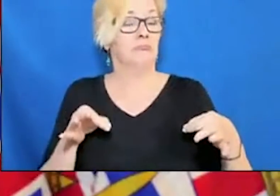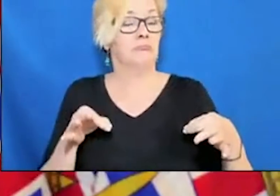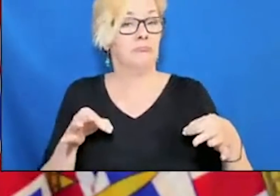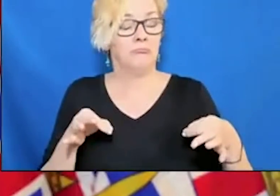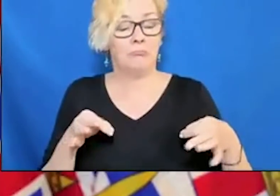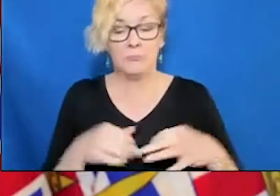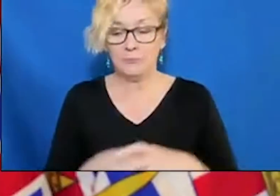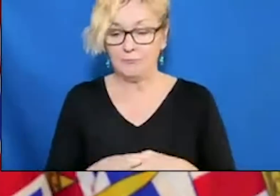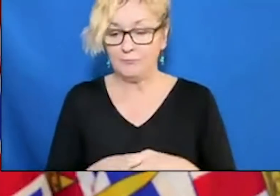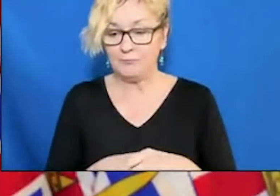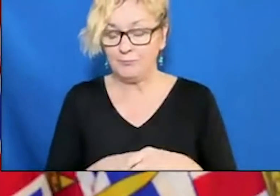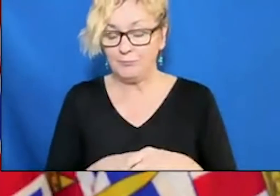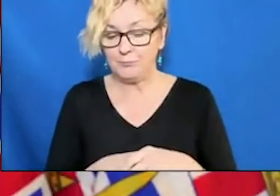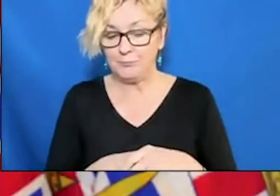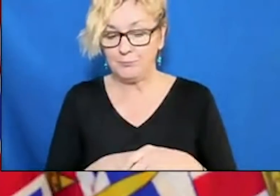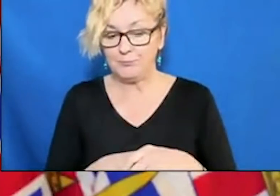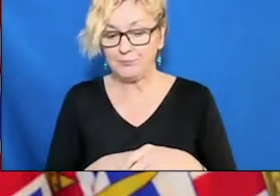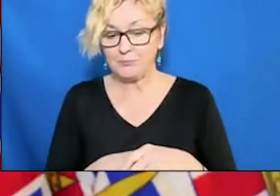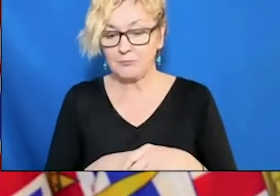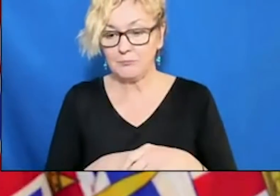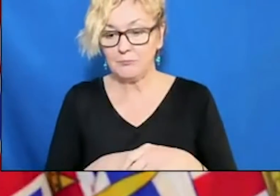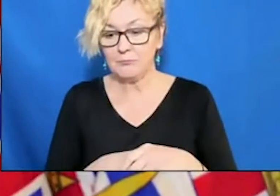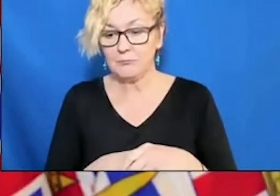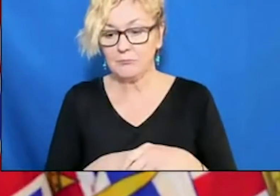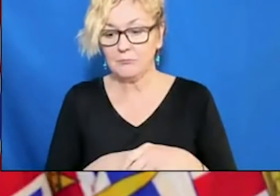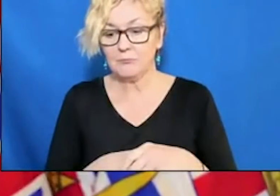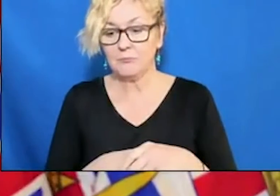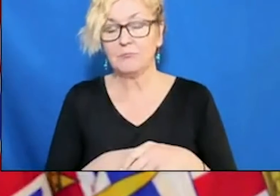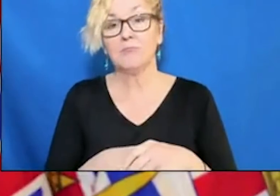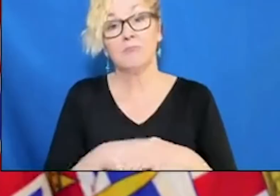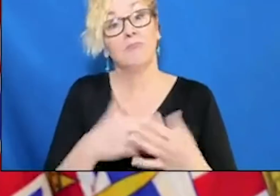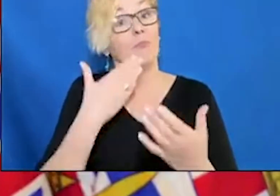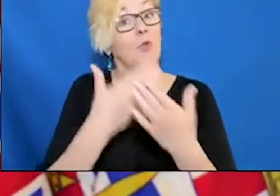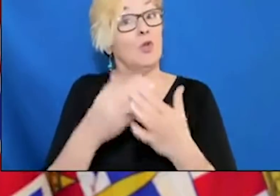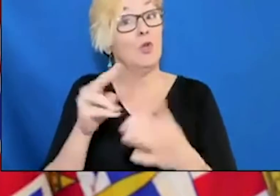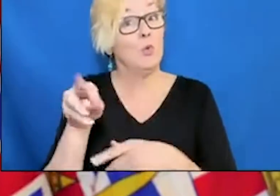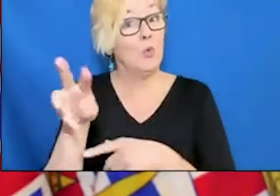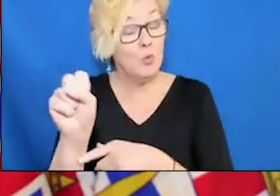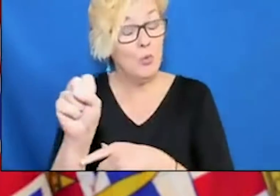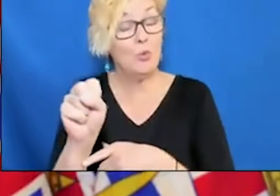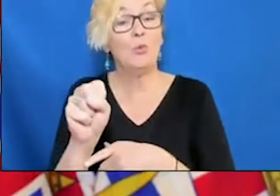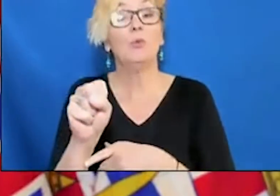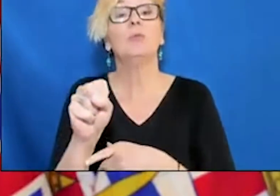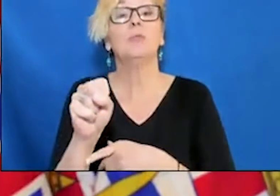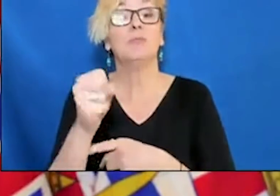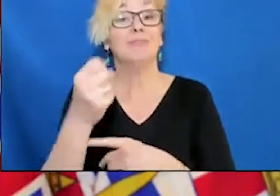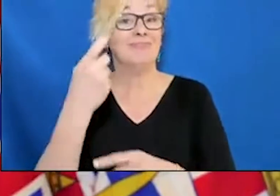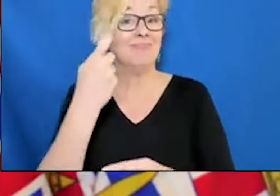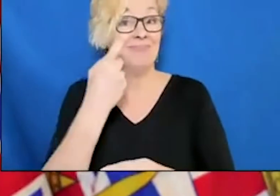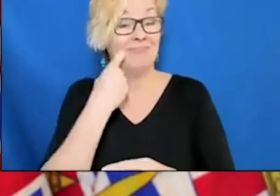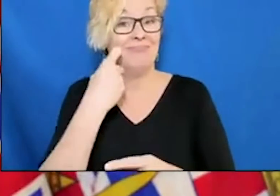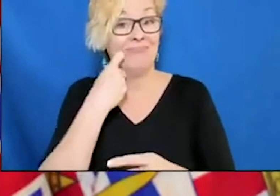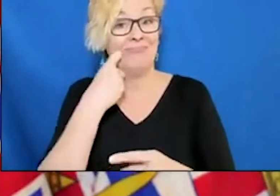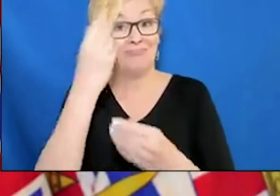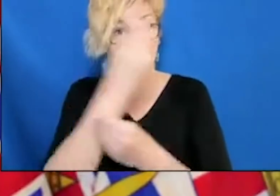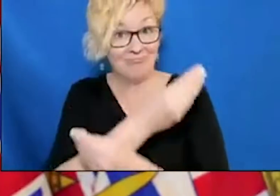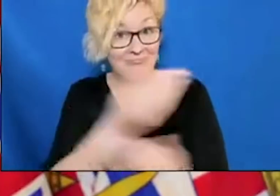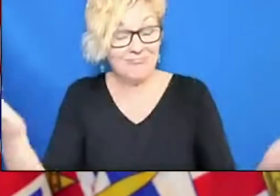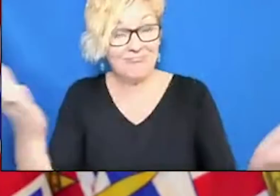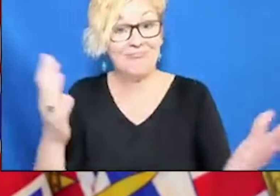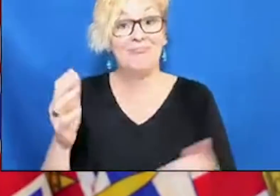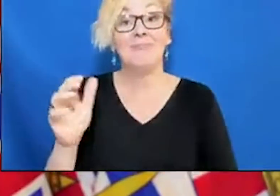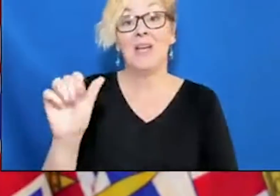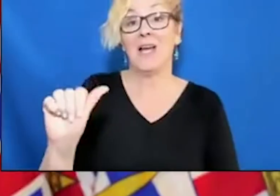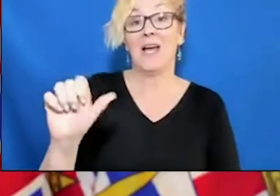There's been some as well very positive news that's recently been released around the AstraZeneca